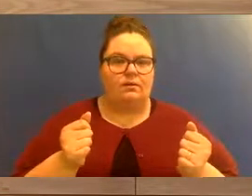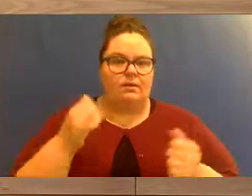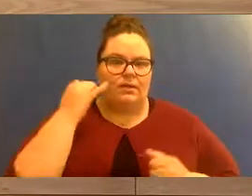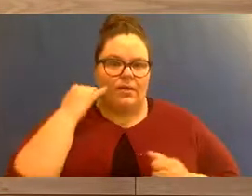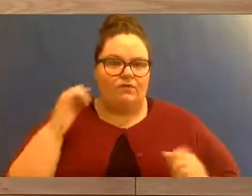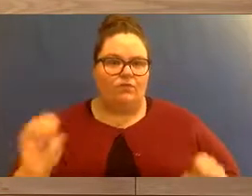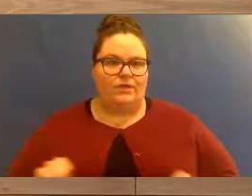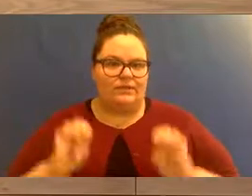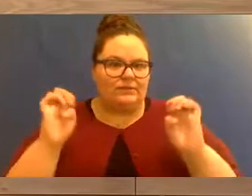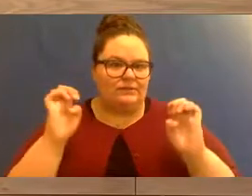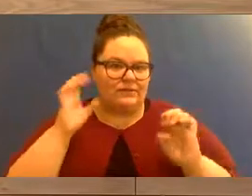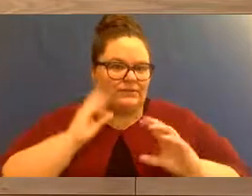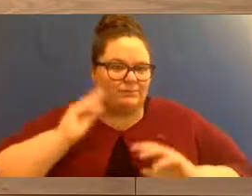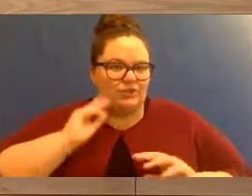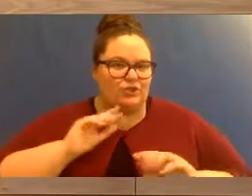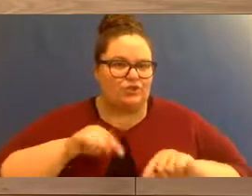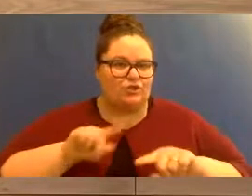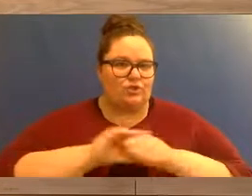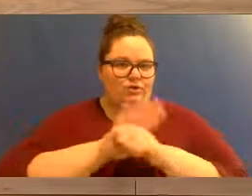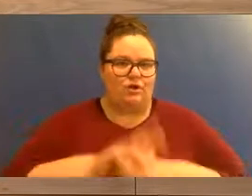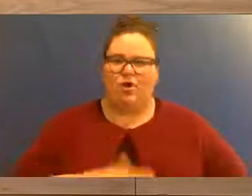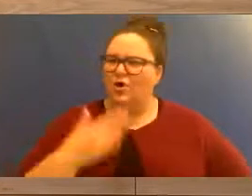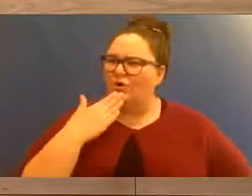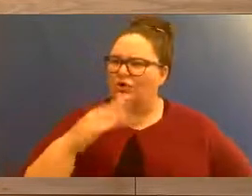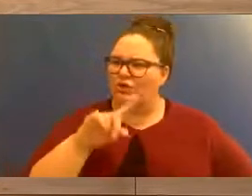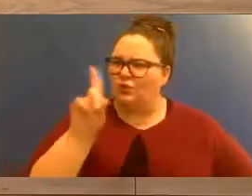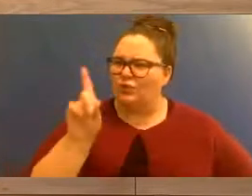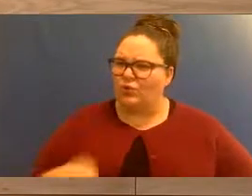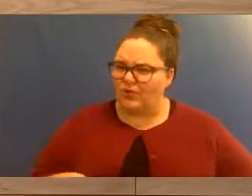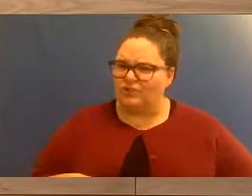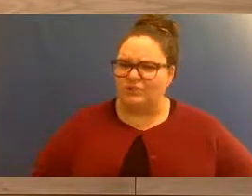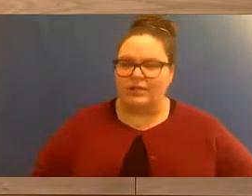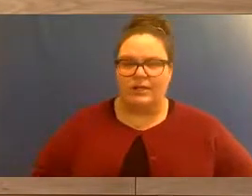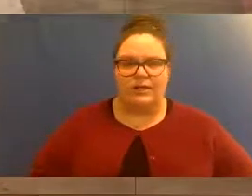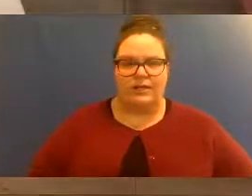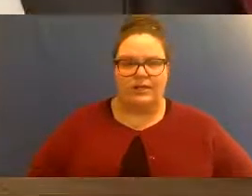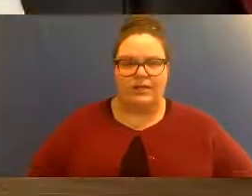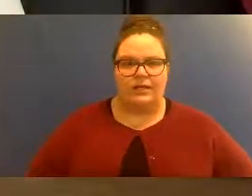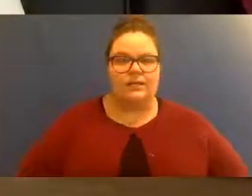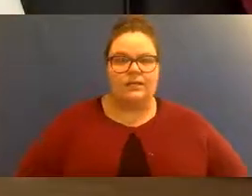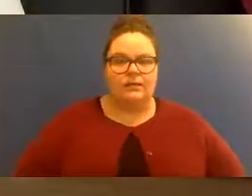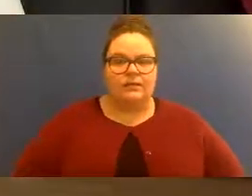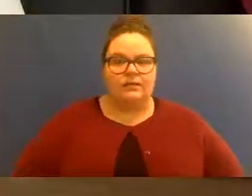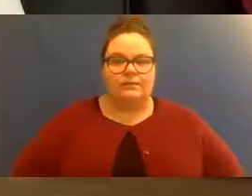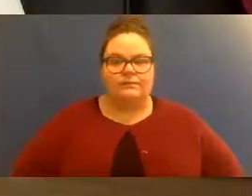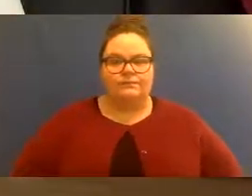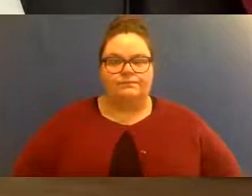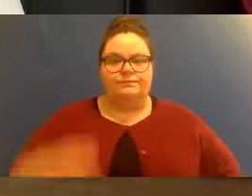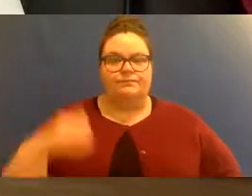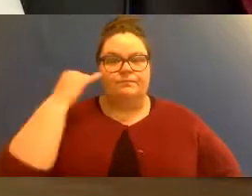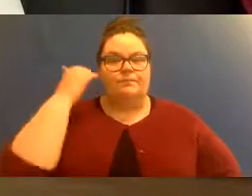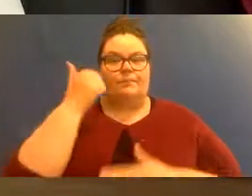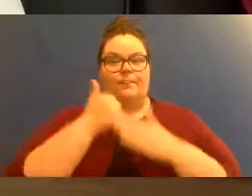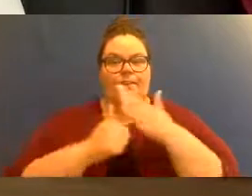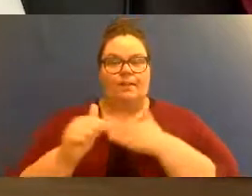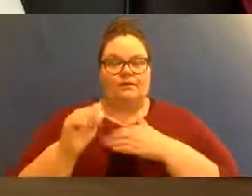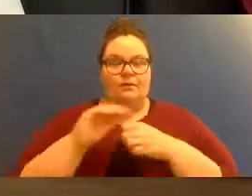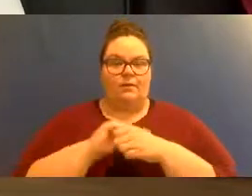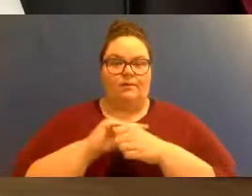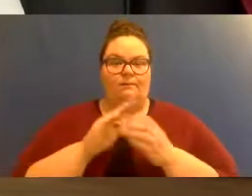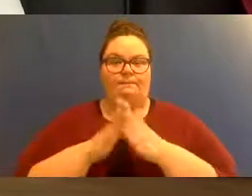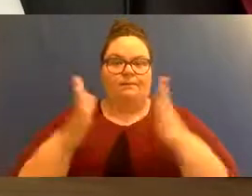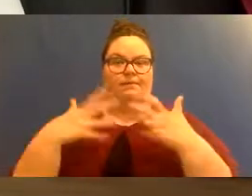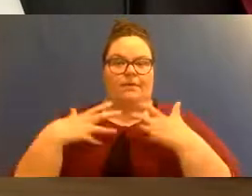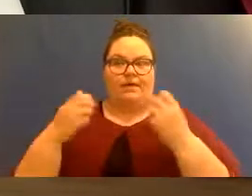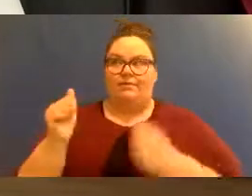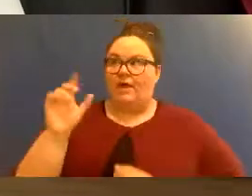endemic. Really great questions, Silas, and certainly anything that does fall under the Public Health Act under that authority, we